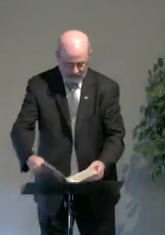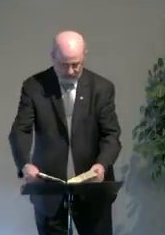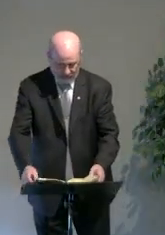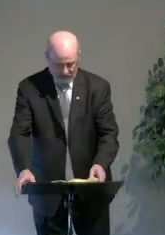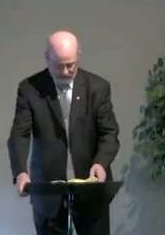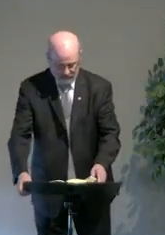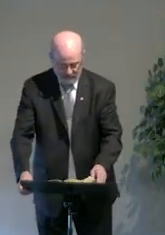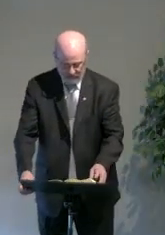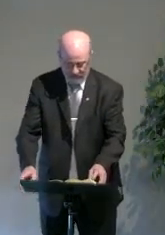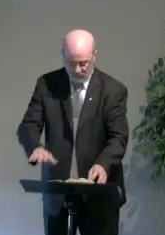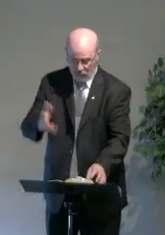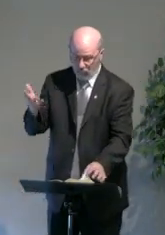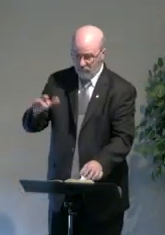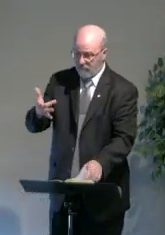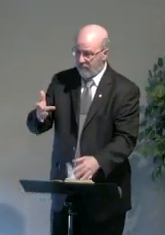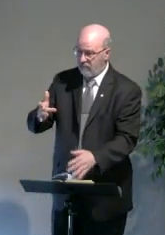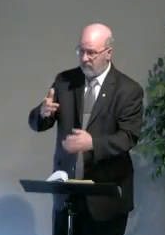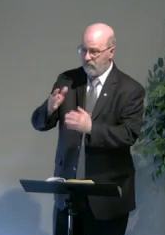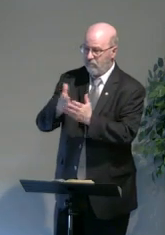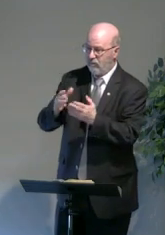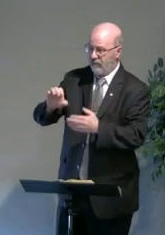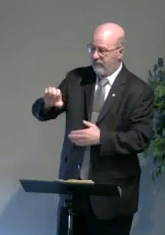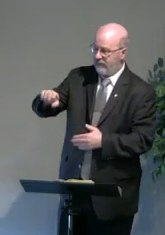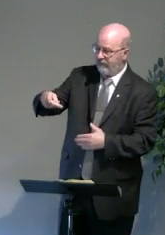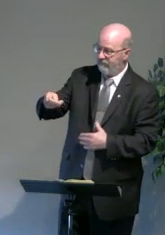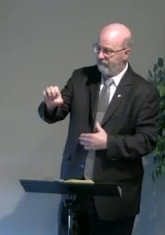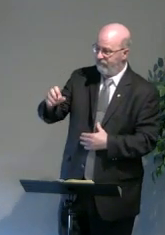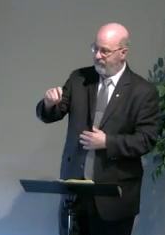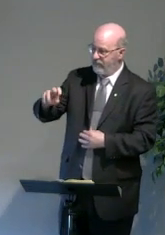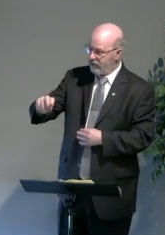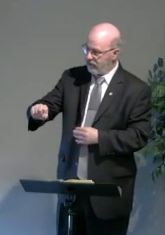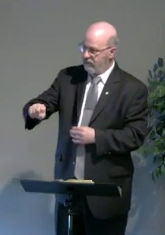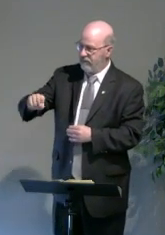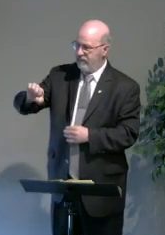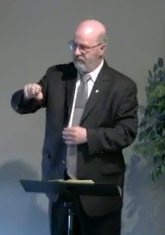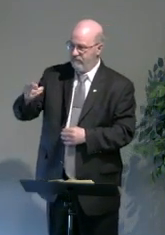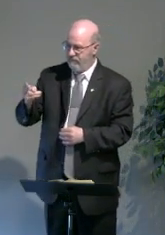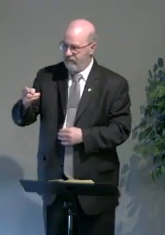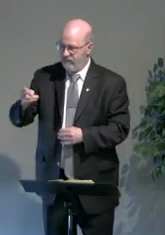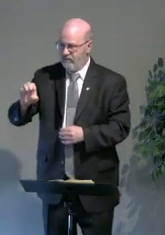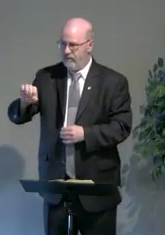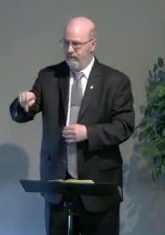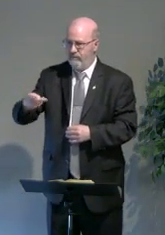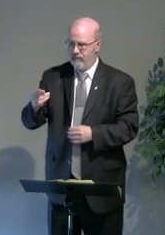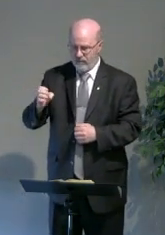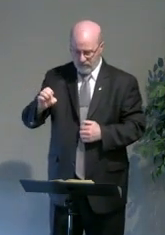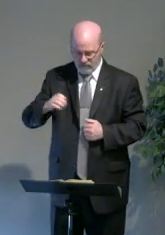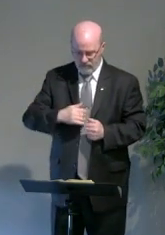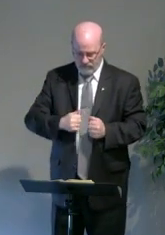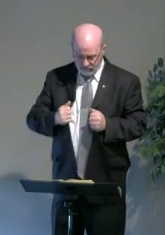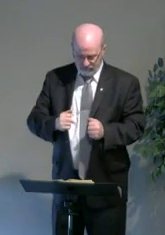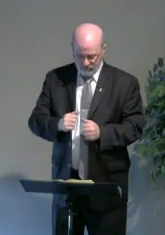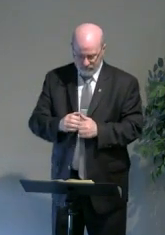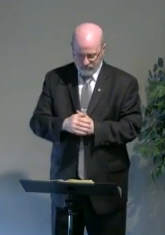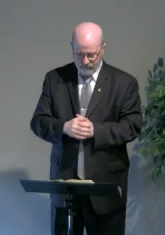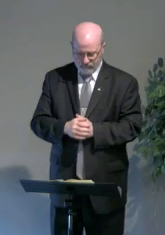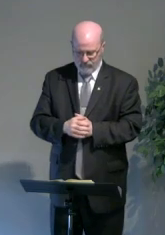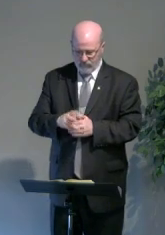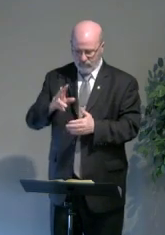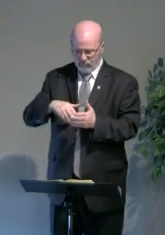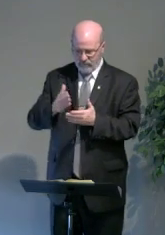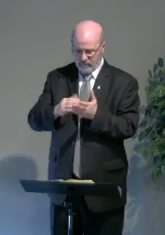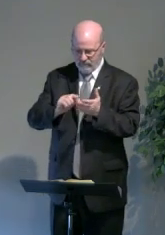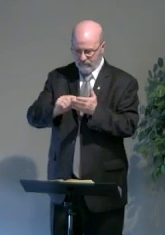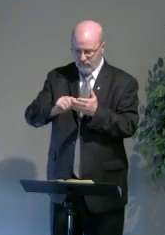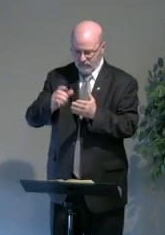Amen. Open your Bibles this afternoon to the book of Ephesians, please. The book of Ephesians. I'm going to read a